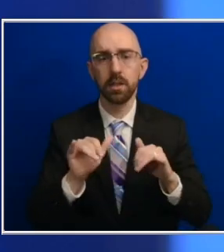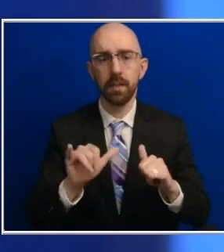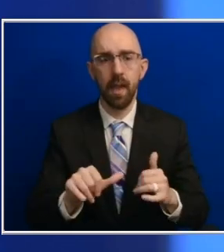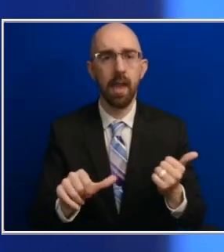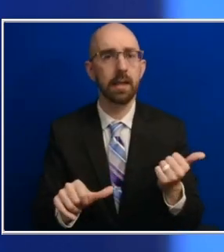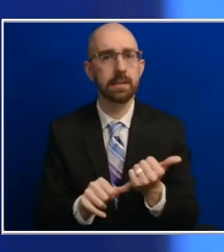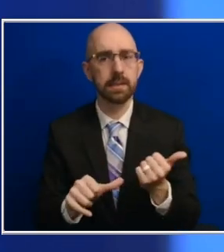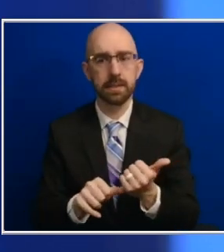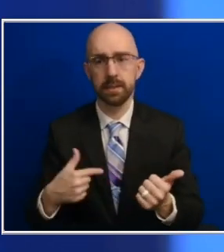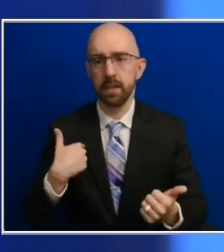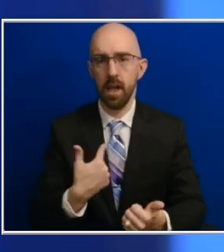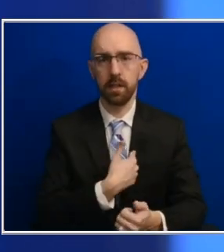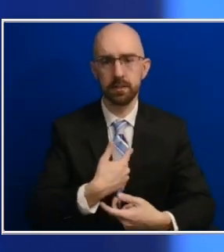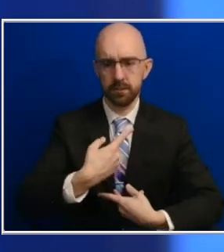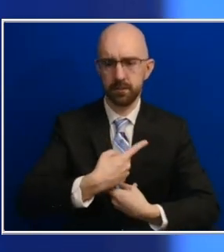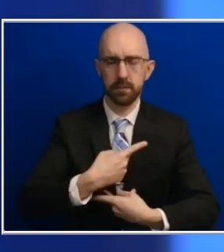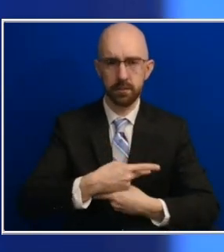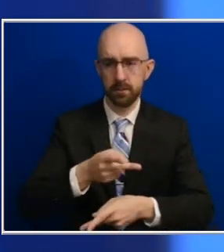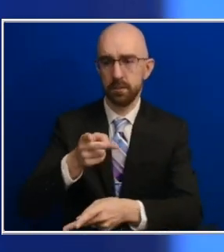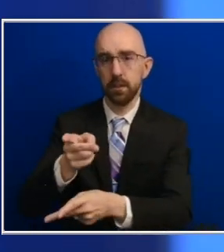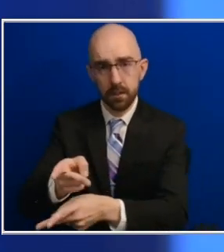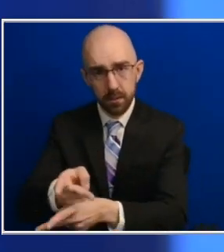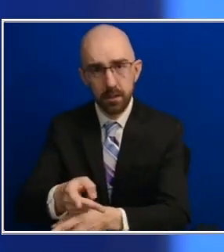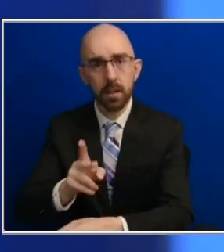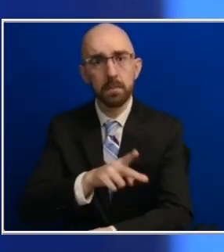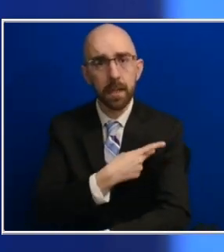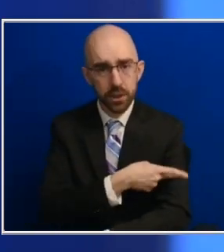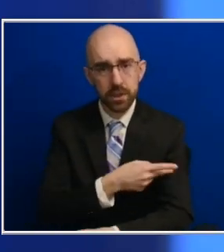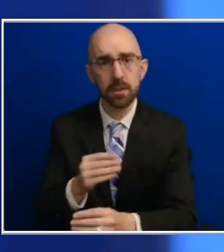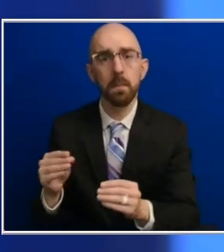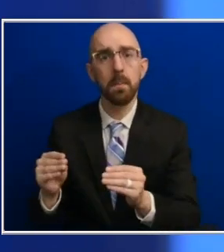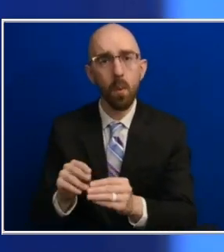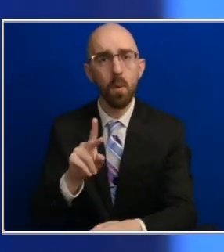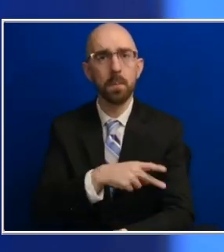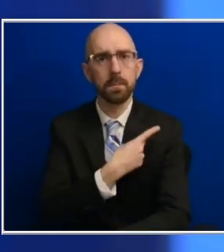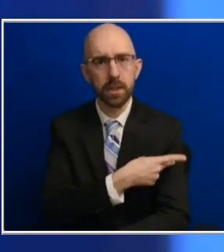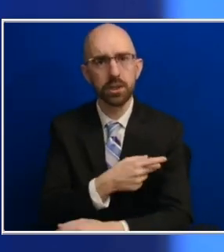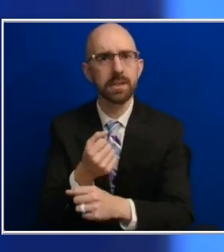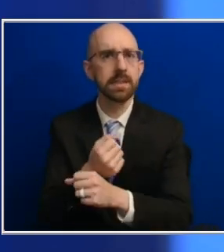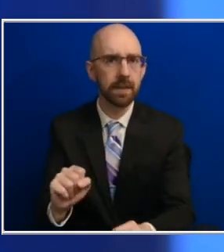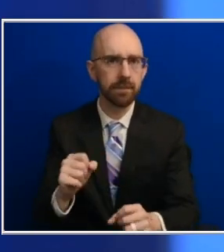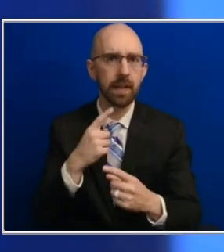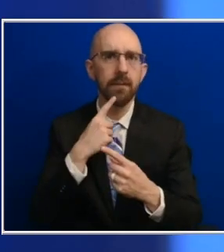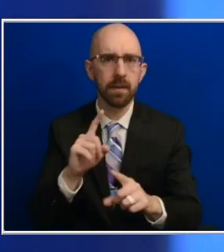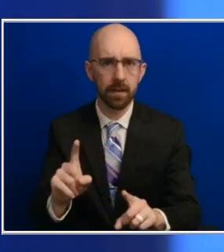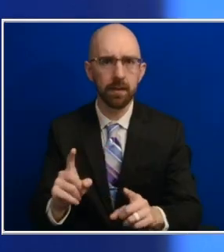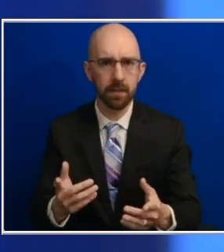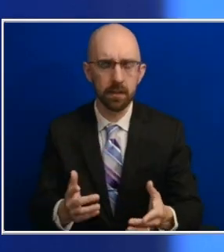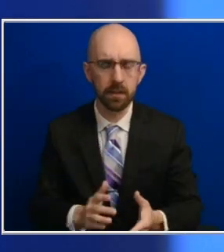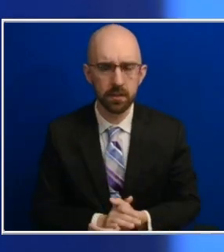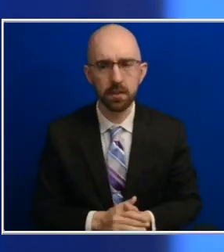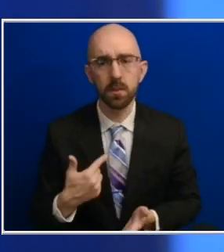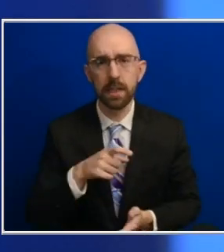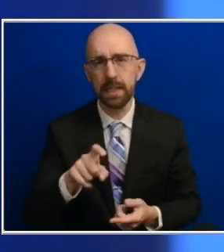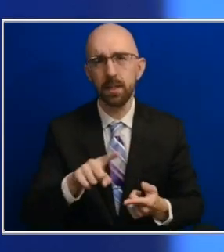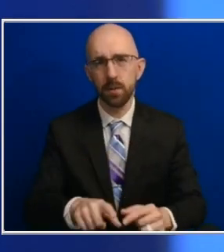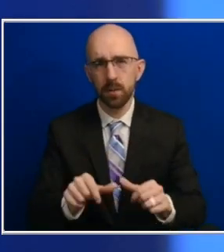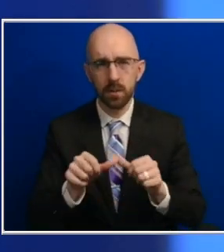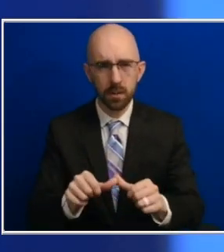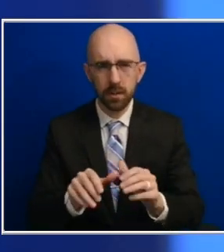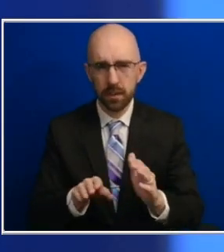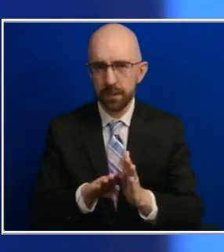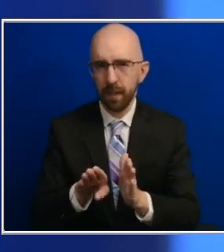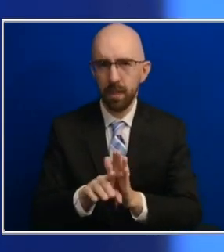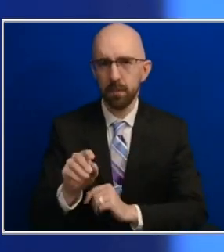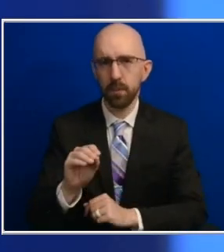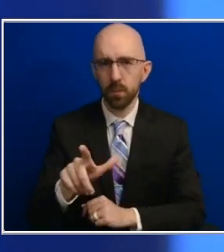taking better care of patients, potentially even more patients, safely and effectively. And so we need to continue to develop this tool just like we have